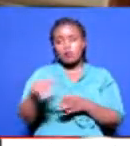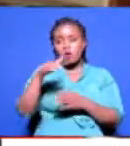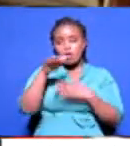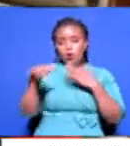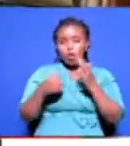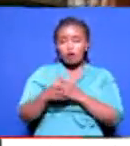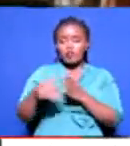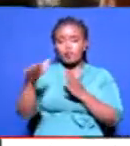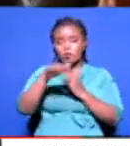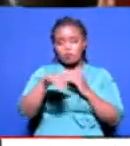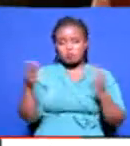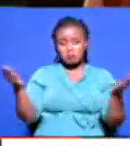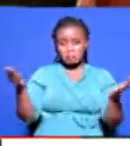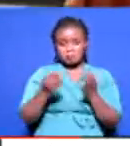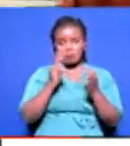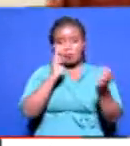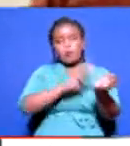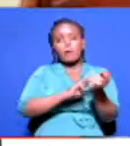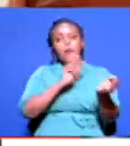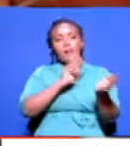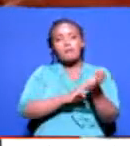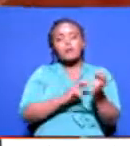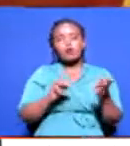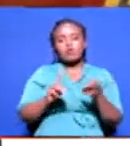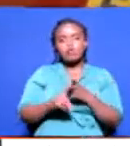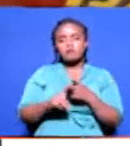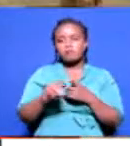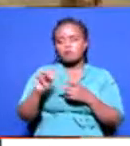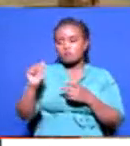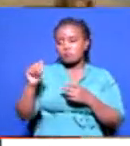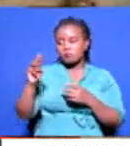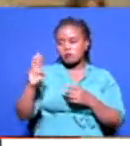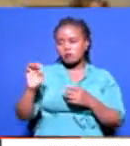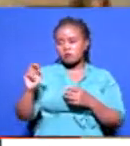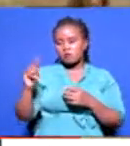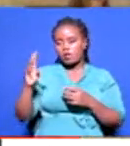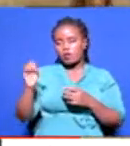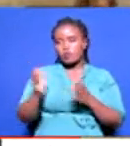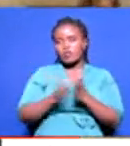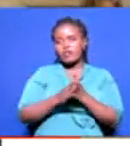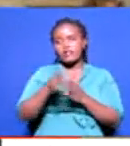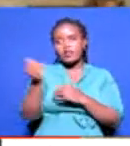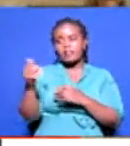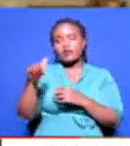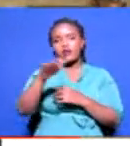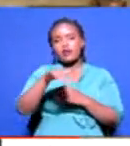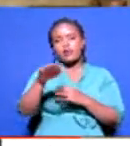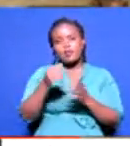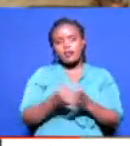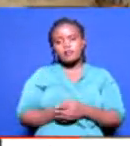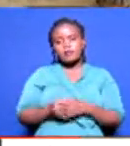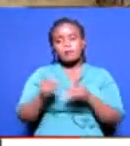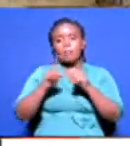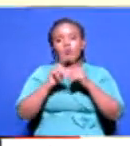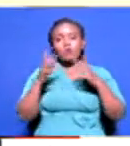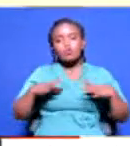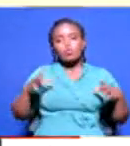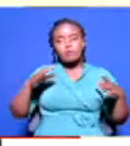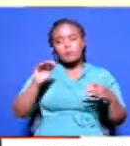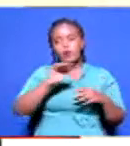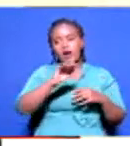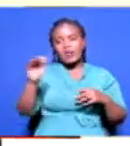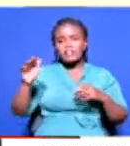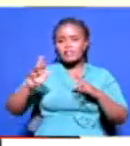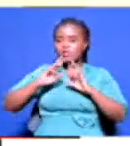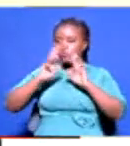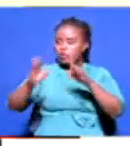Migori, Kehancha, Awendo and Isebania respectively. Kenyans have also been urged to report petrol stations selling